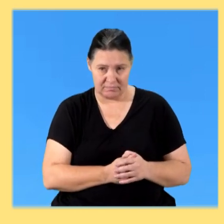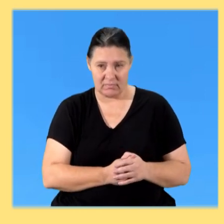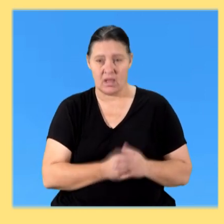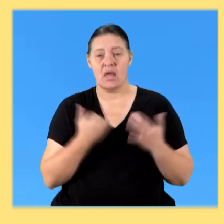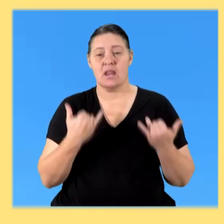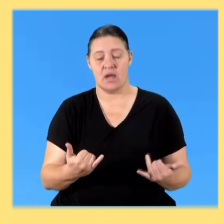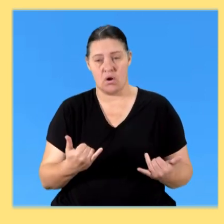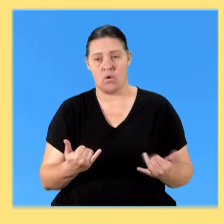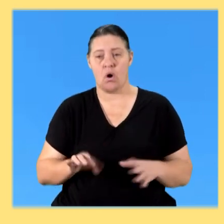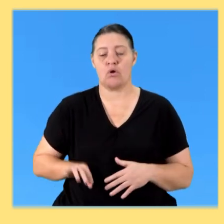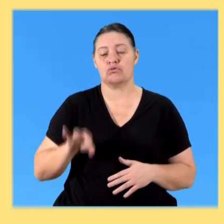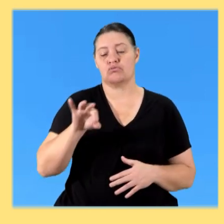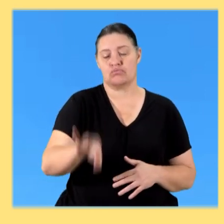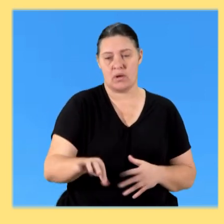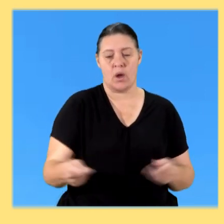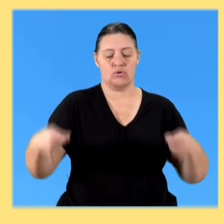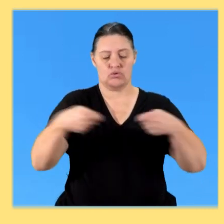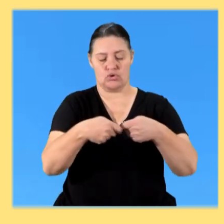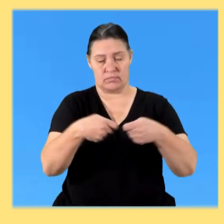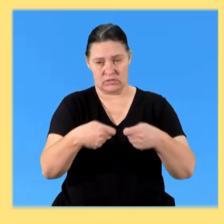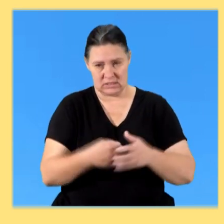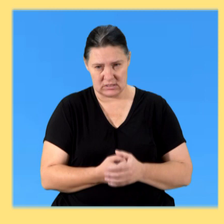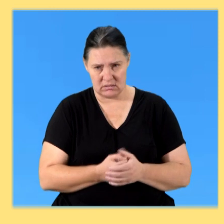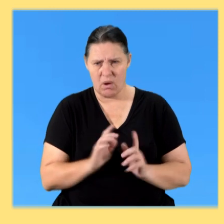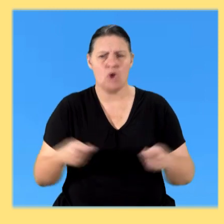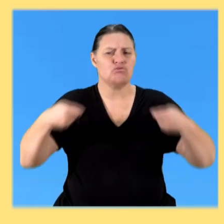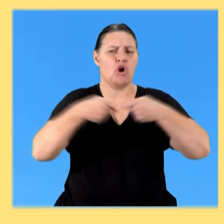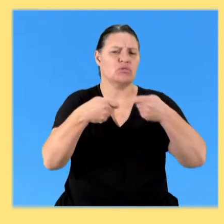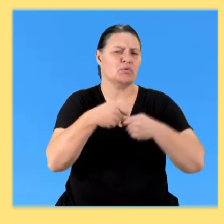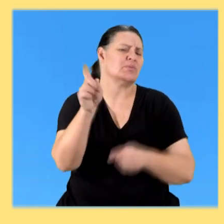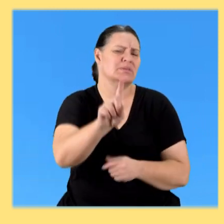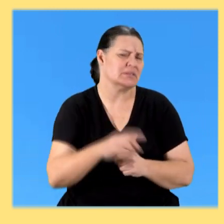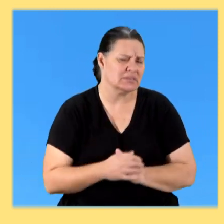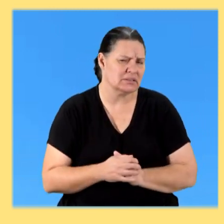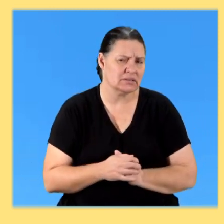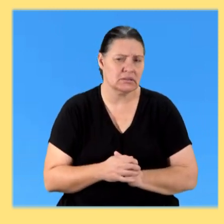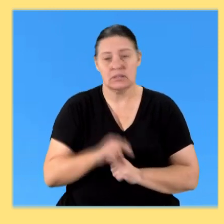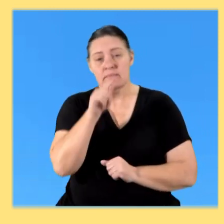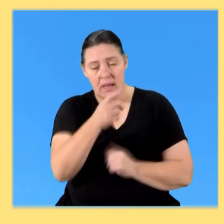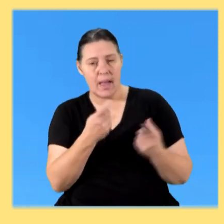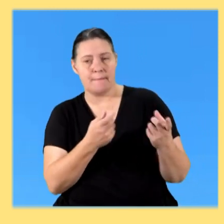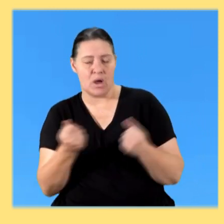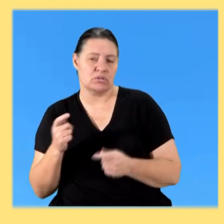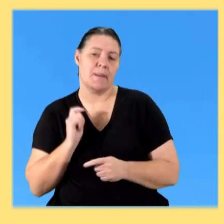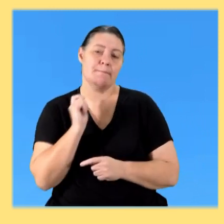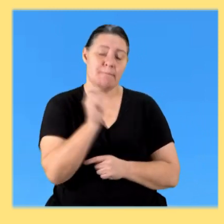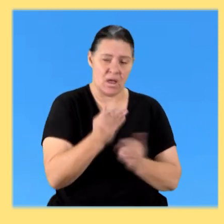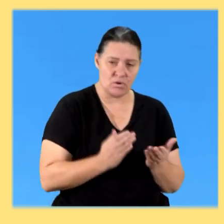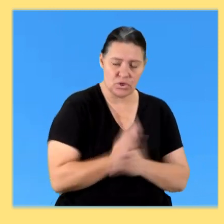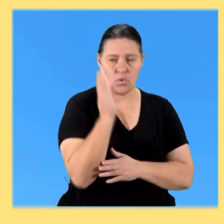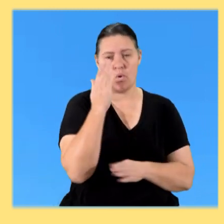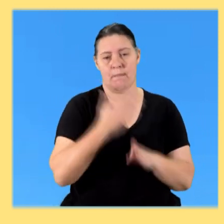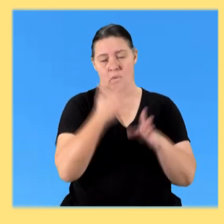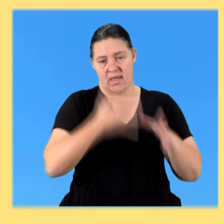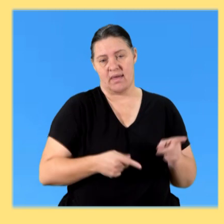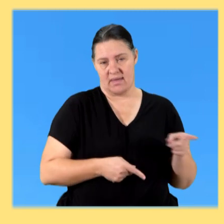We will now move on to contributions. Contributions. What are contributions? These are amounts paid